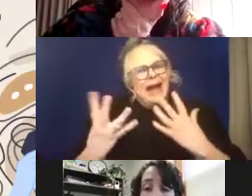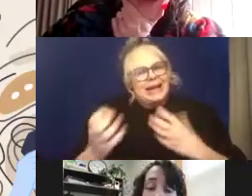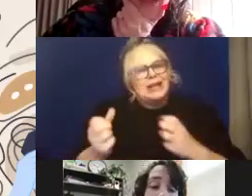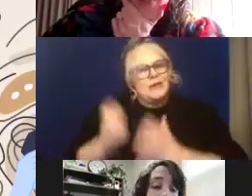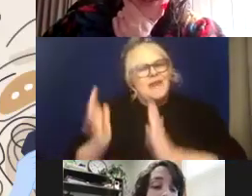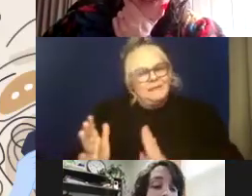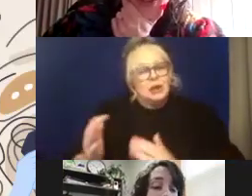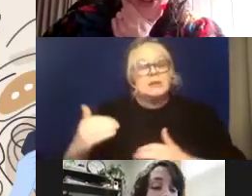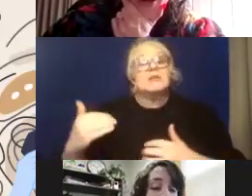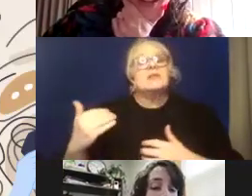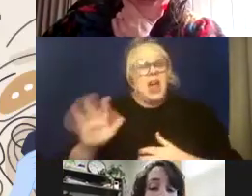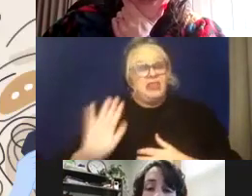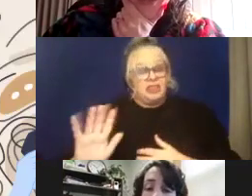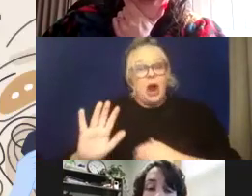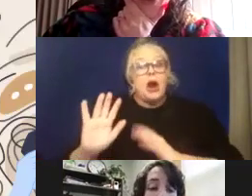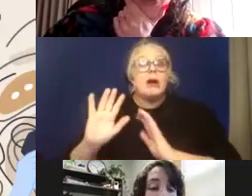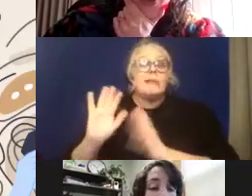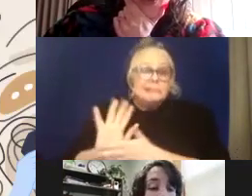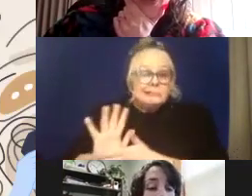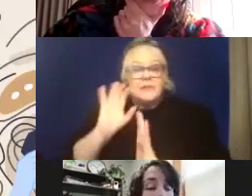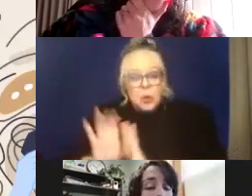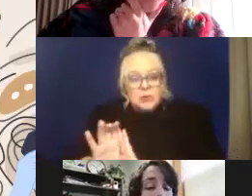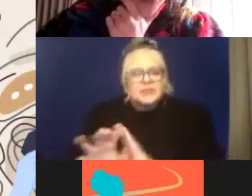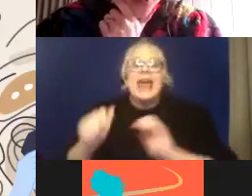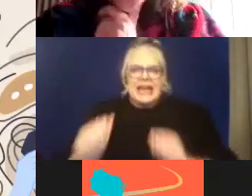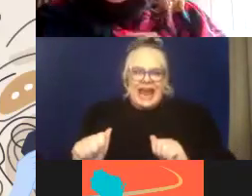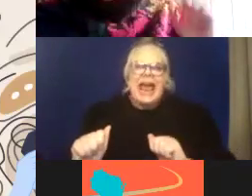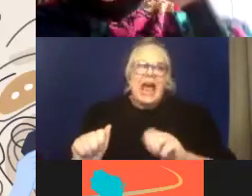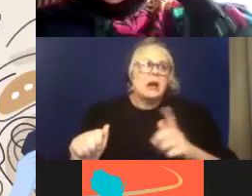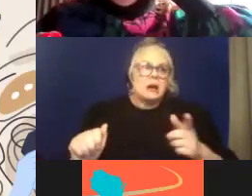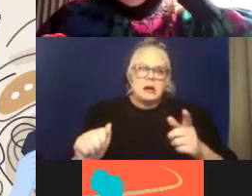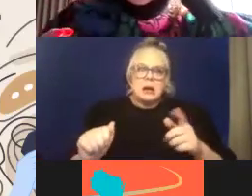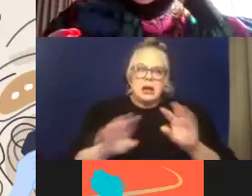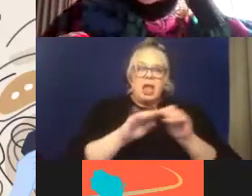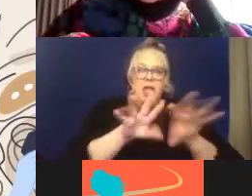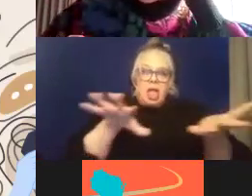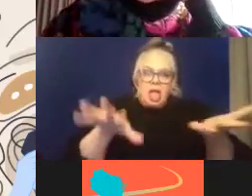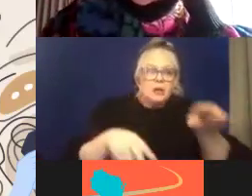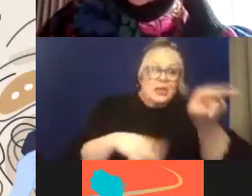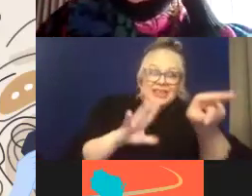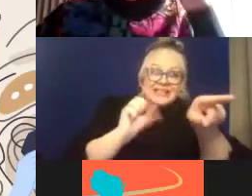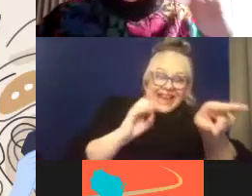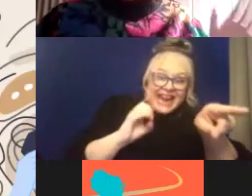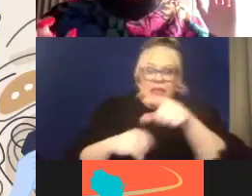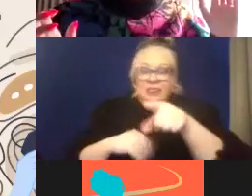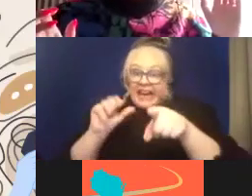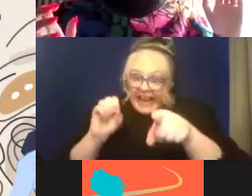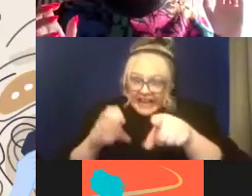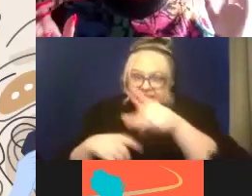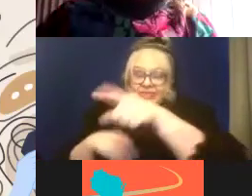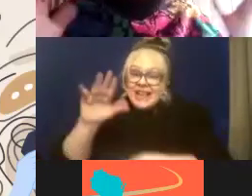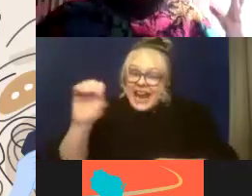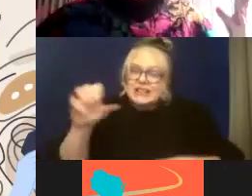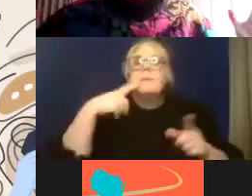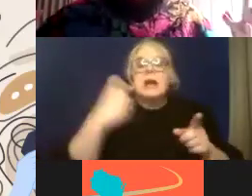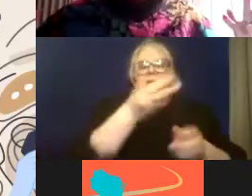Another thing that came up in the research around this is that it's re-traumatizing for the survivor, and it can increase their fear about